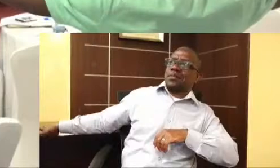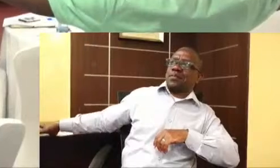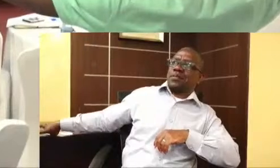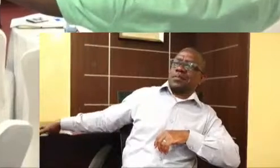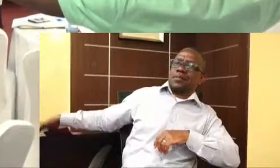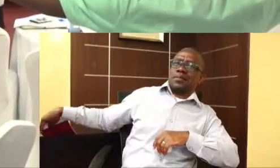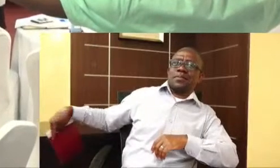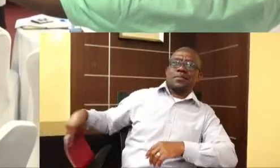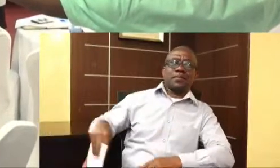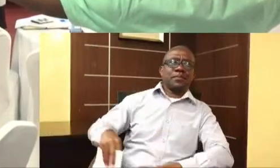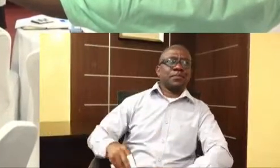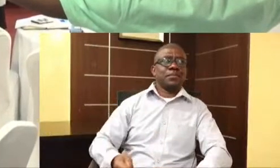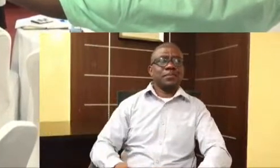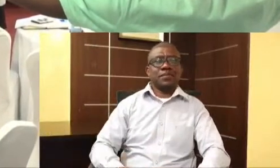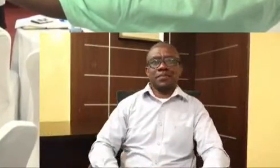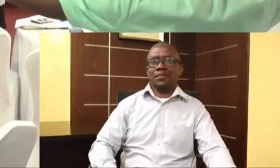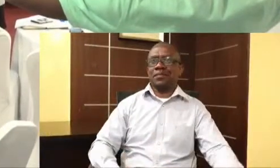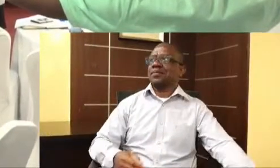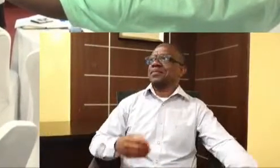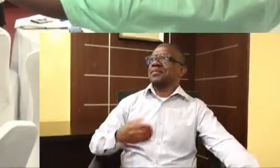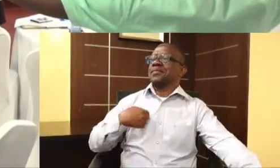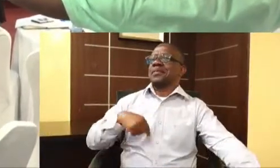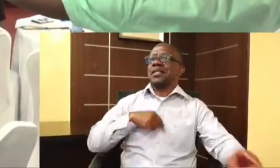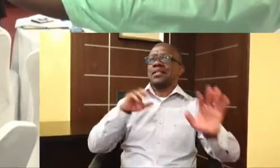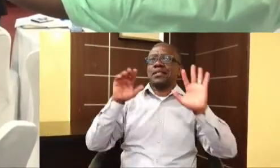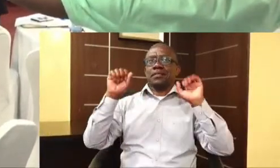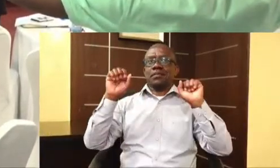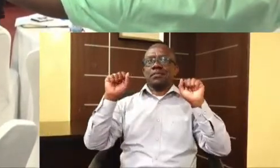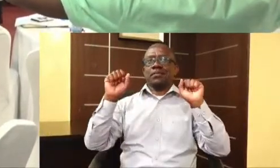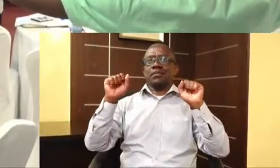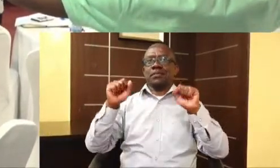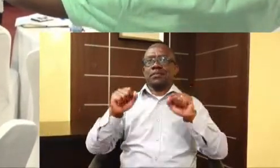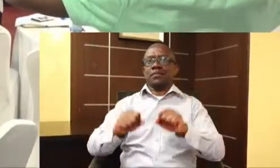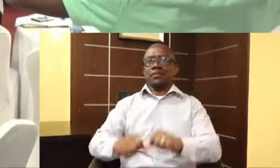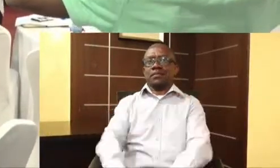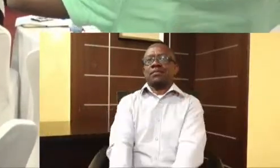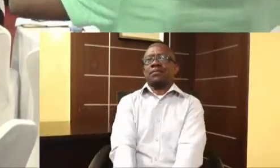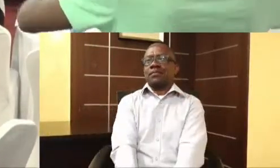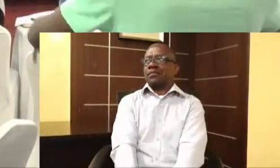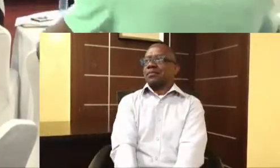government. We call the heavens. We call the,